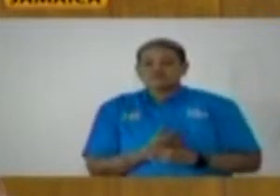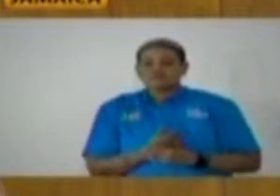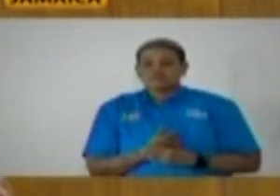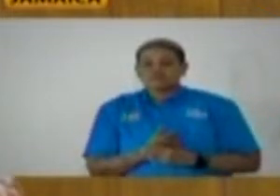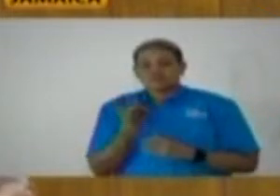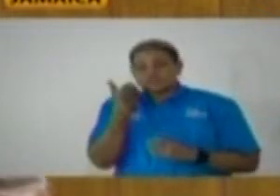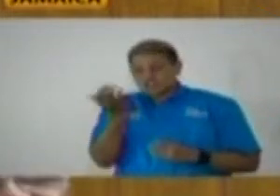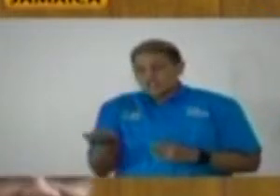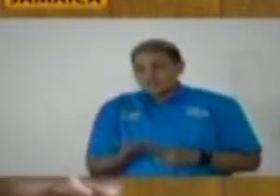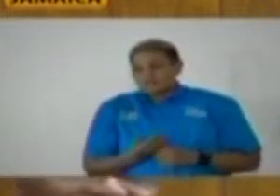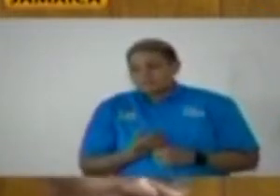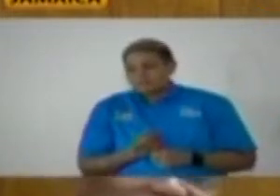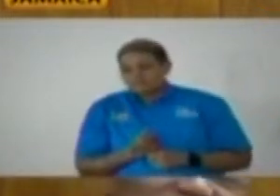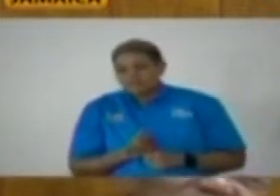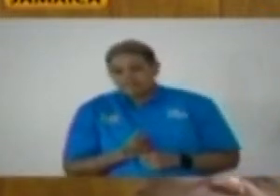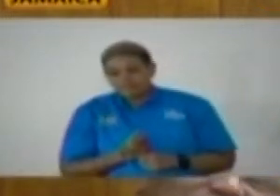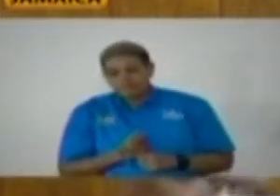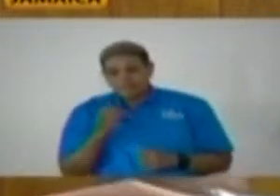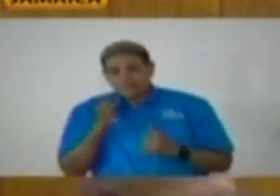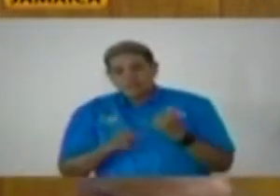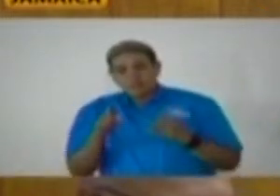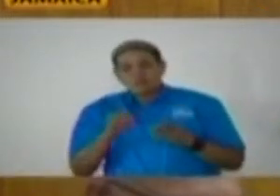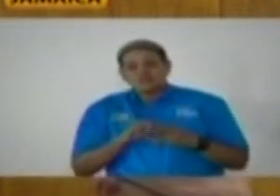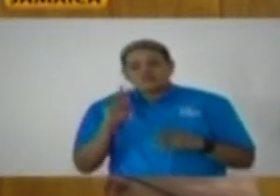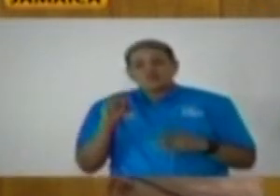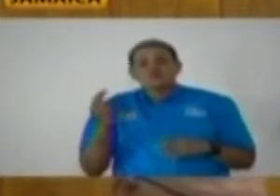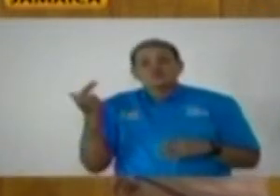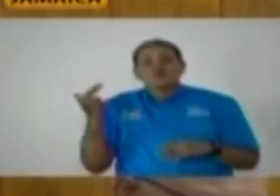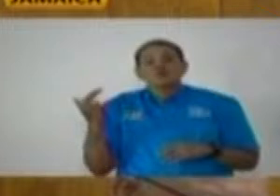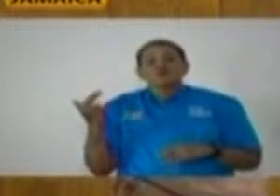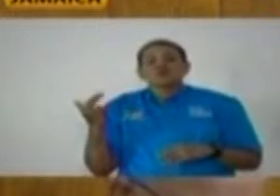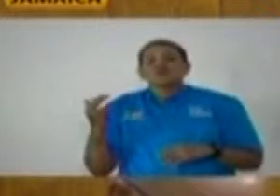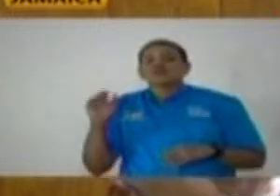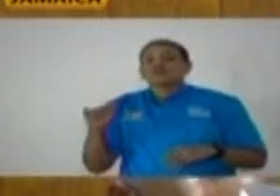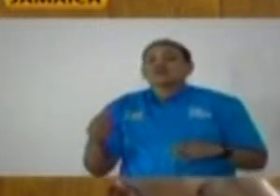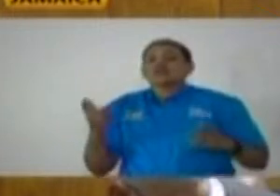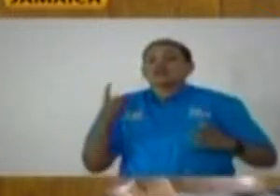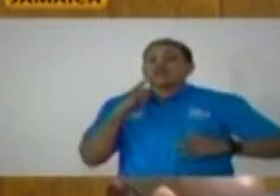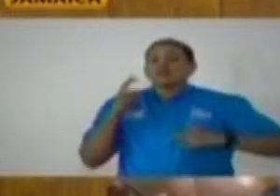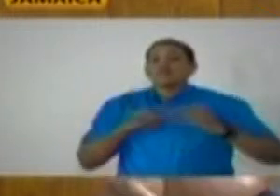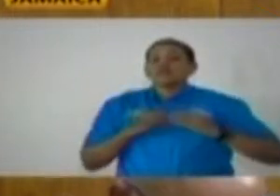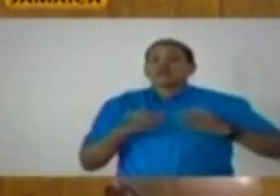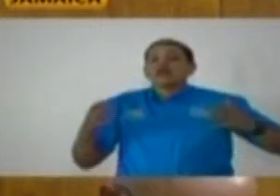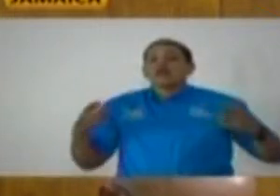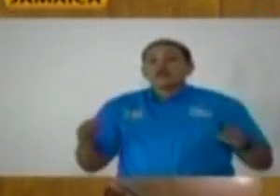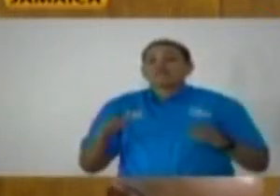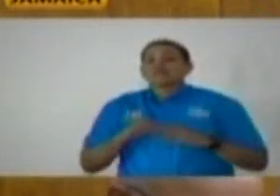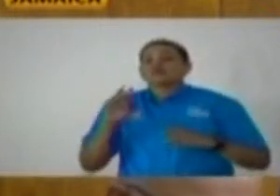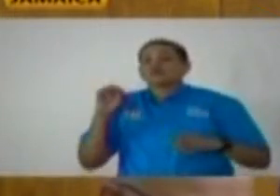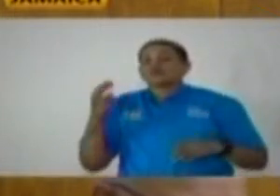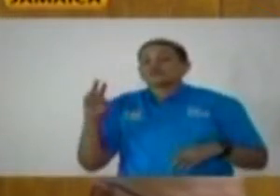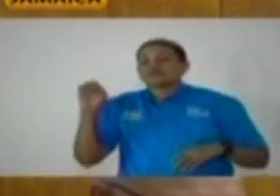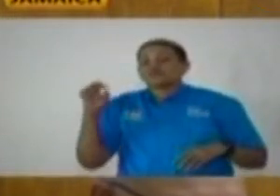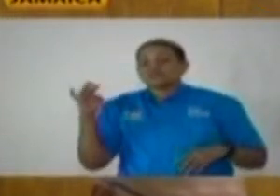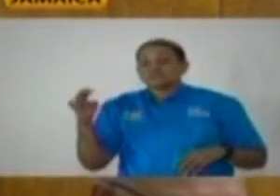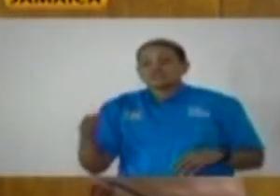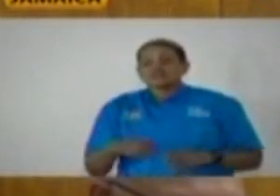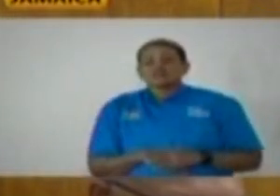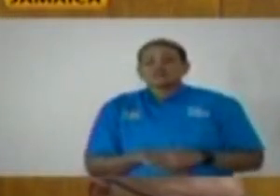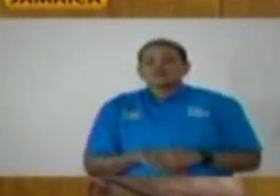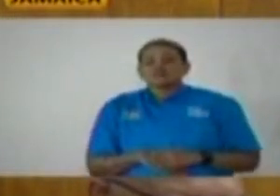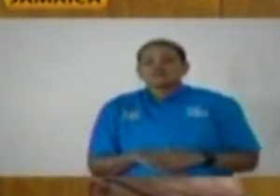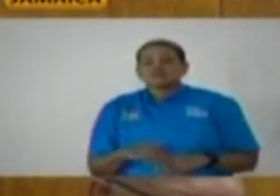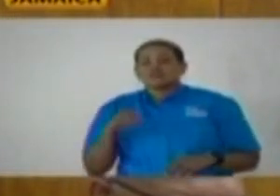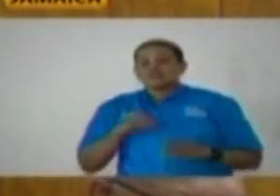Yes. Shame. The last one was in 2013, and that build-out took place in 2016, 2017. Yeah. But